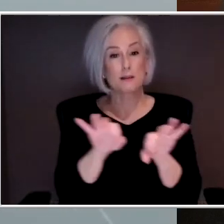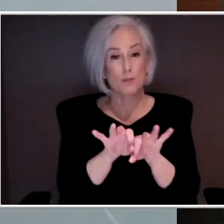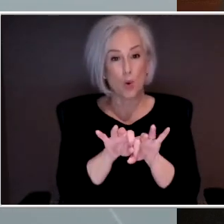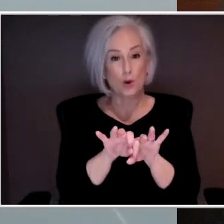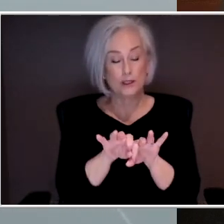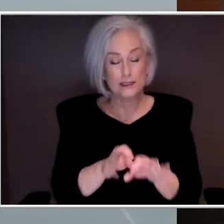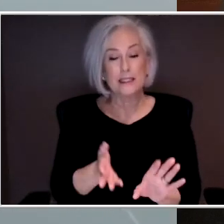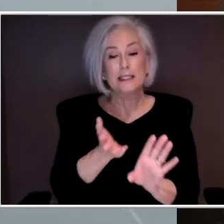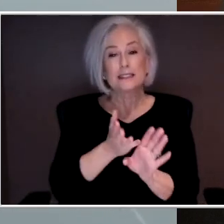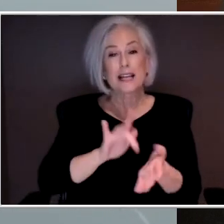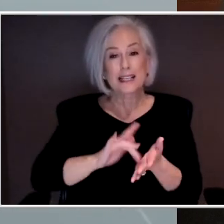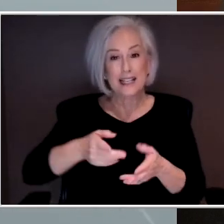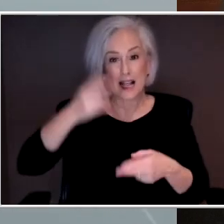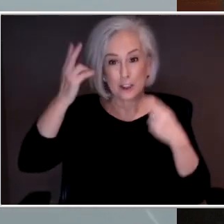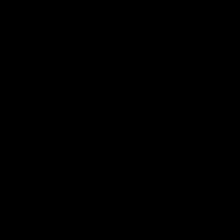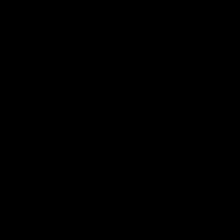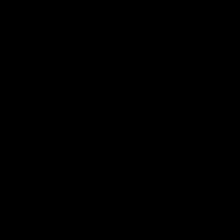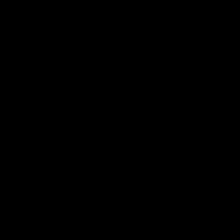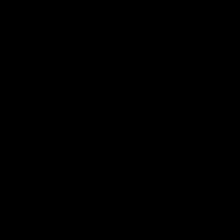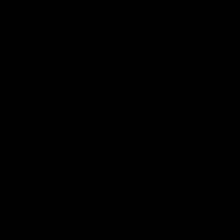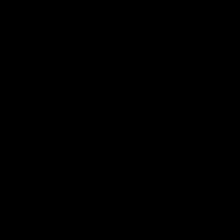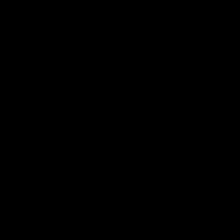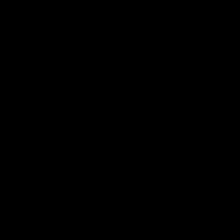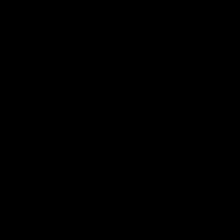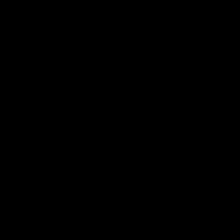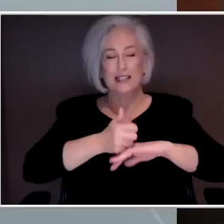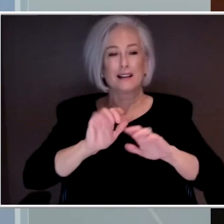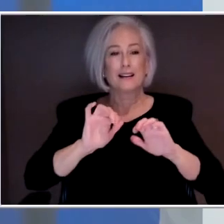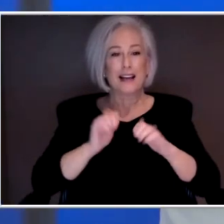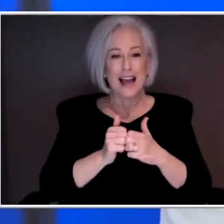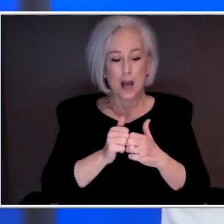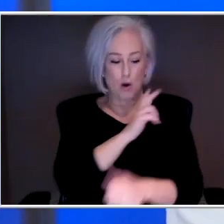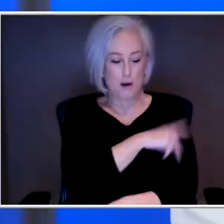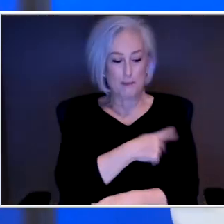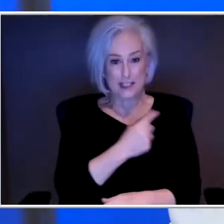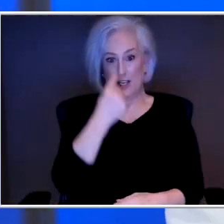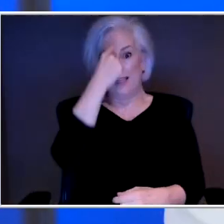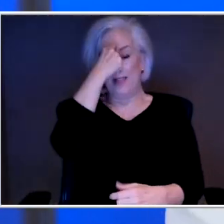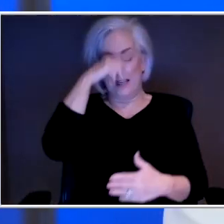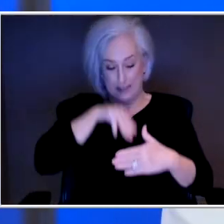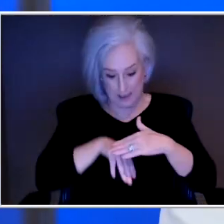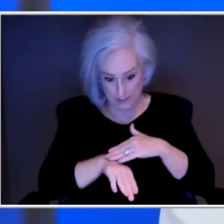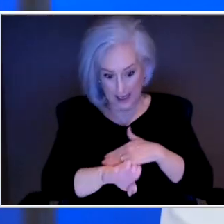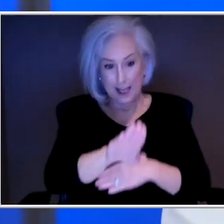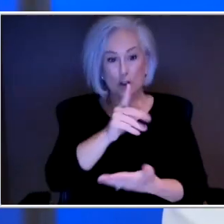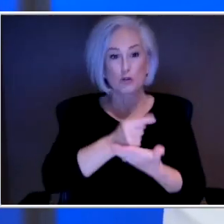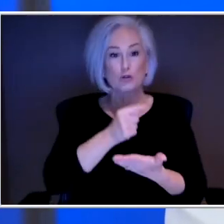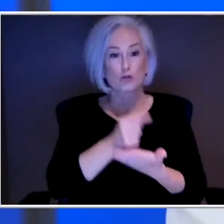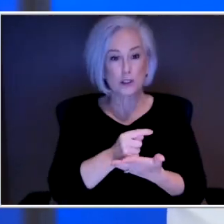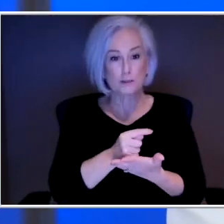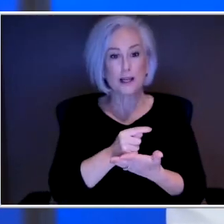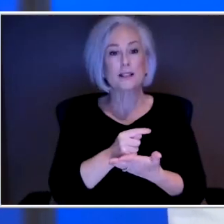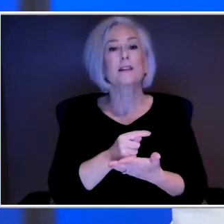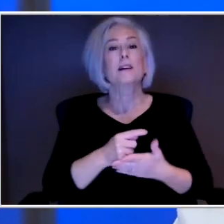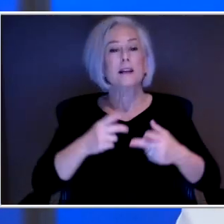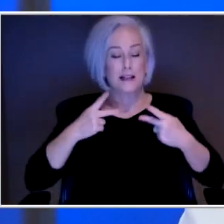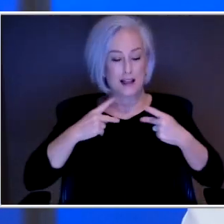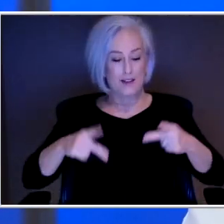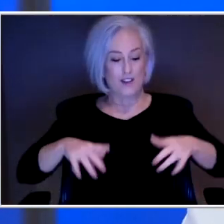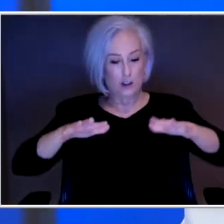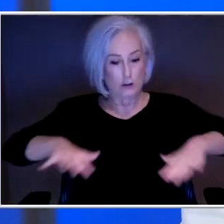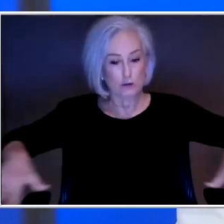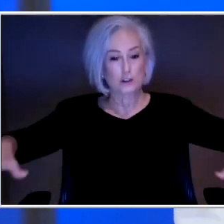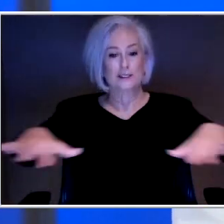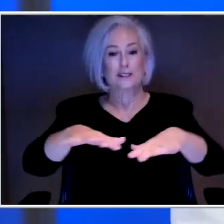about the mindset, so how the patient is thinking when they come into the treatment, and then we talk about the physical setting. And so the physical setting is as important